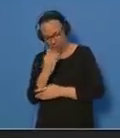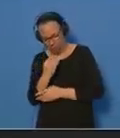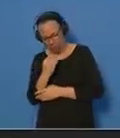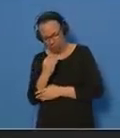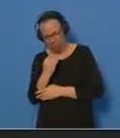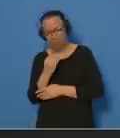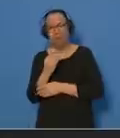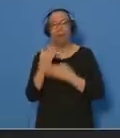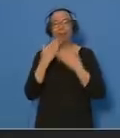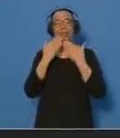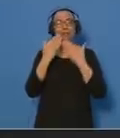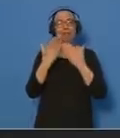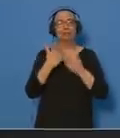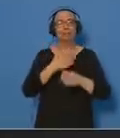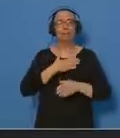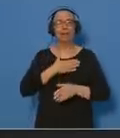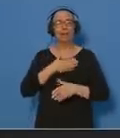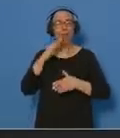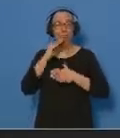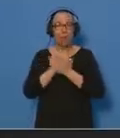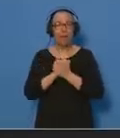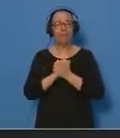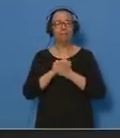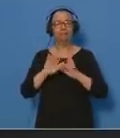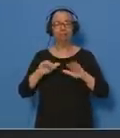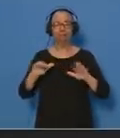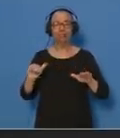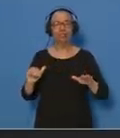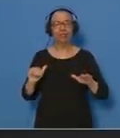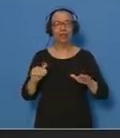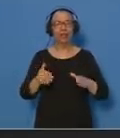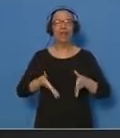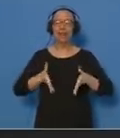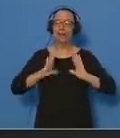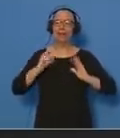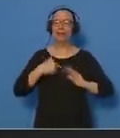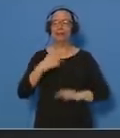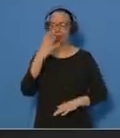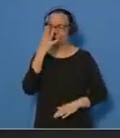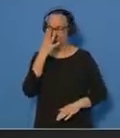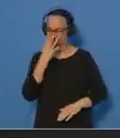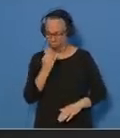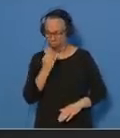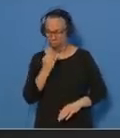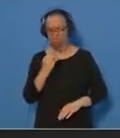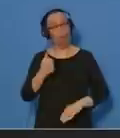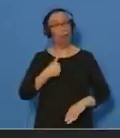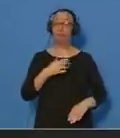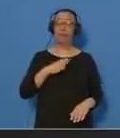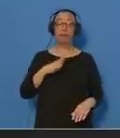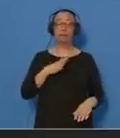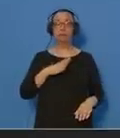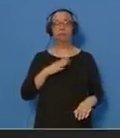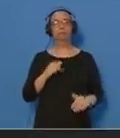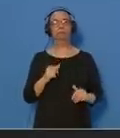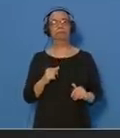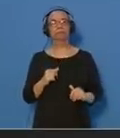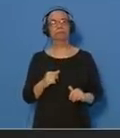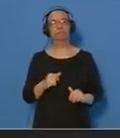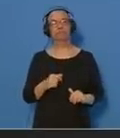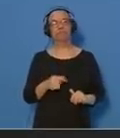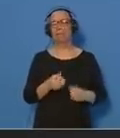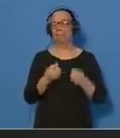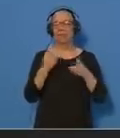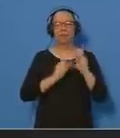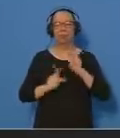Thankfully, my wife and children let me sleep all that time. But I'm fine. But the fact is that there's a lot of